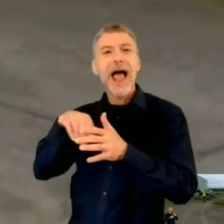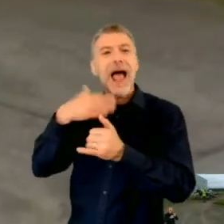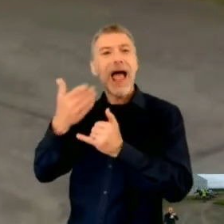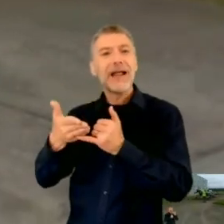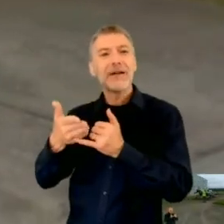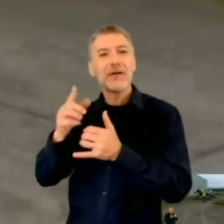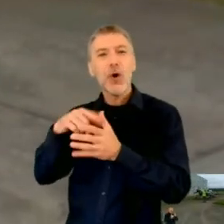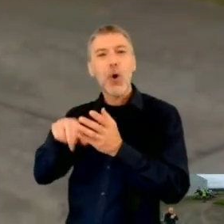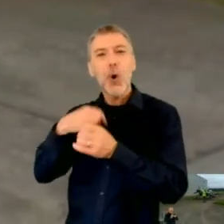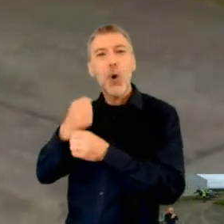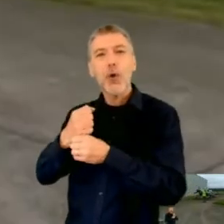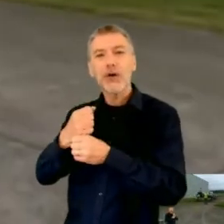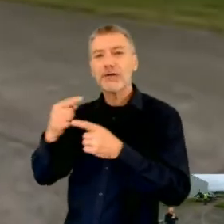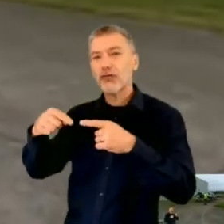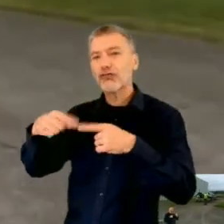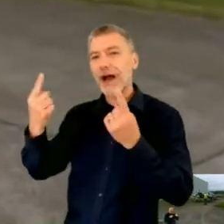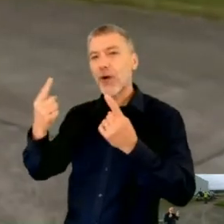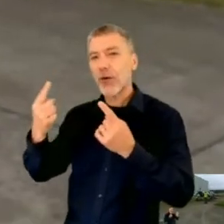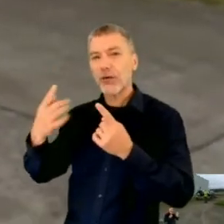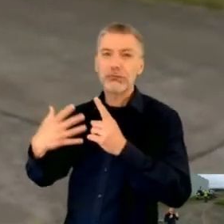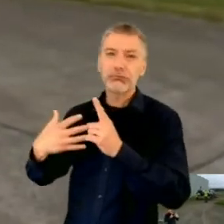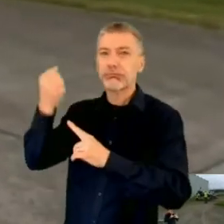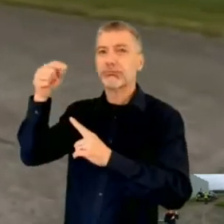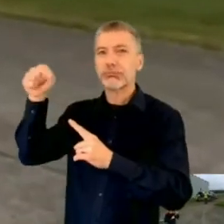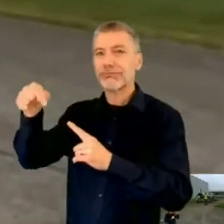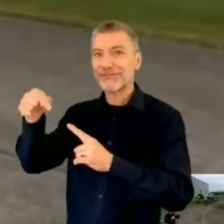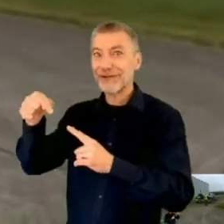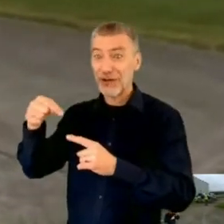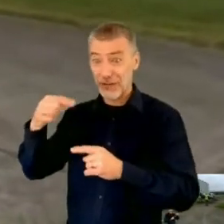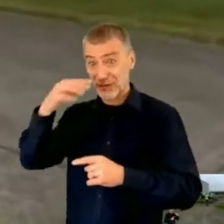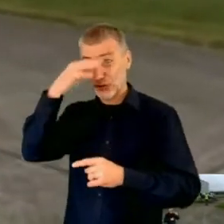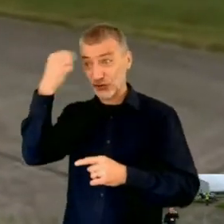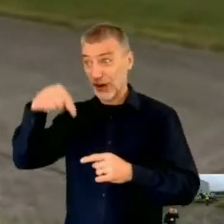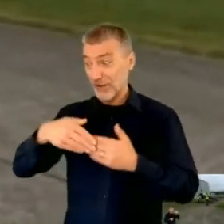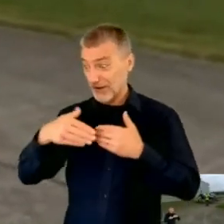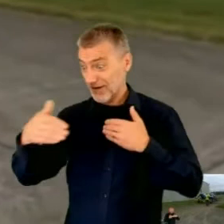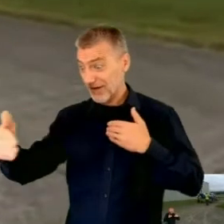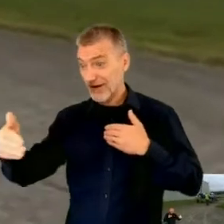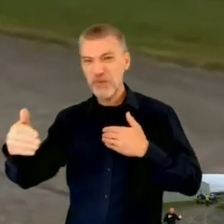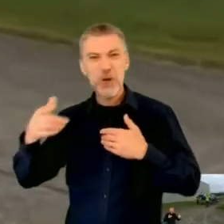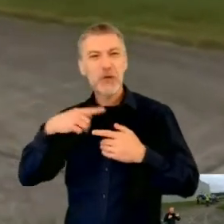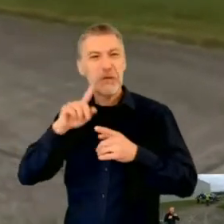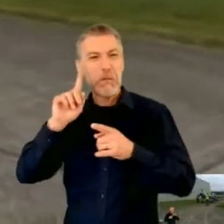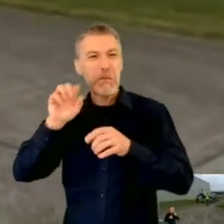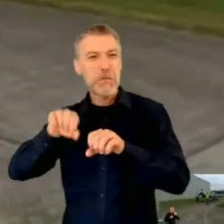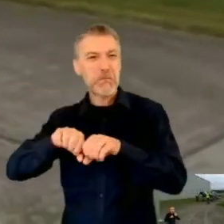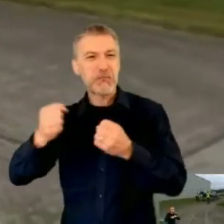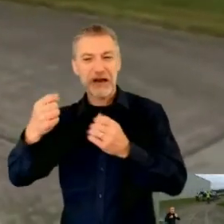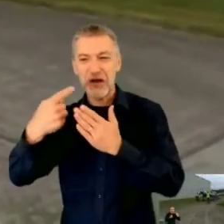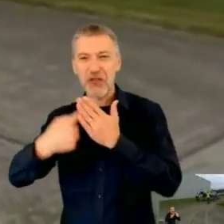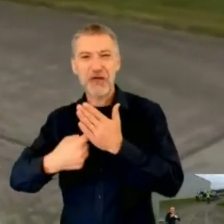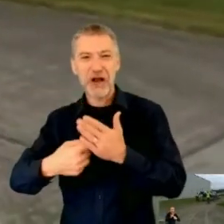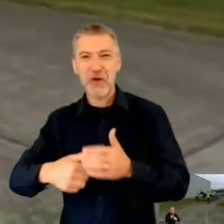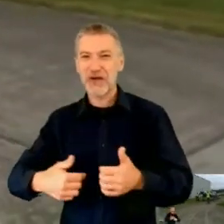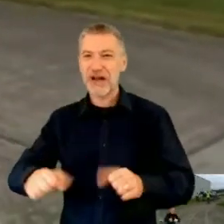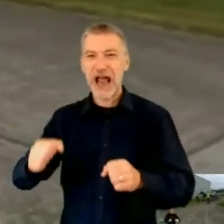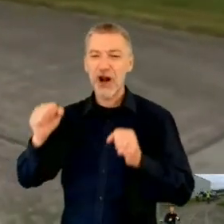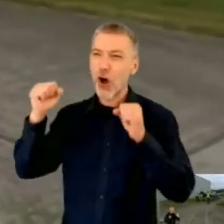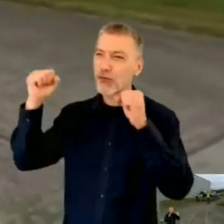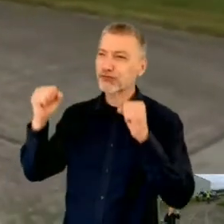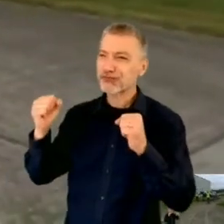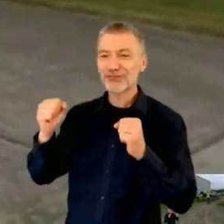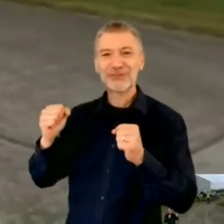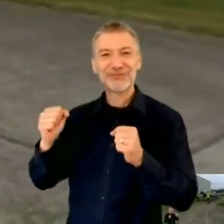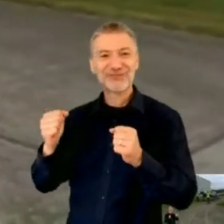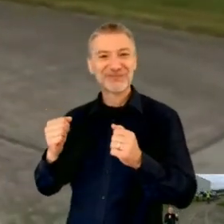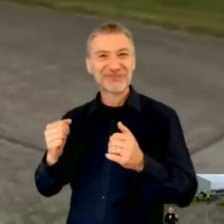really trying to make this summer an incredibly special time, get the airspeed records, and then be able to shout and celebrate about them with as many people